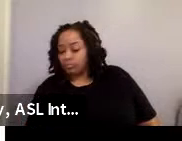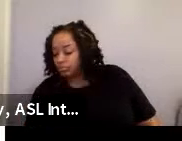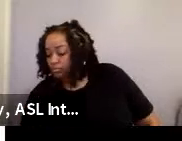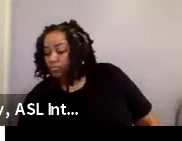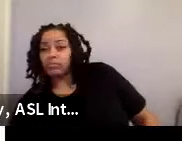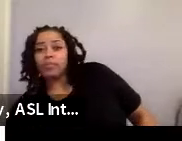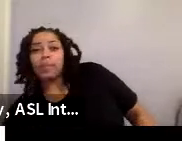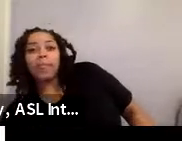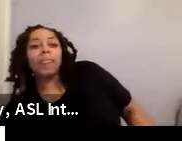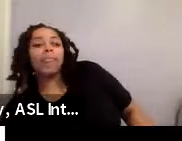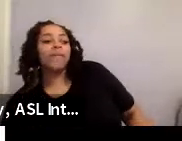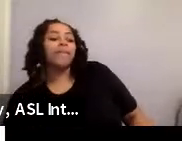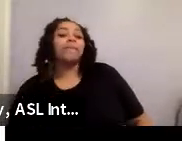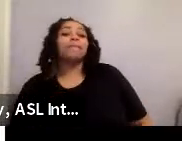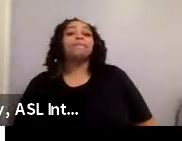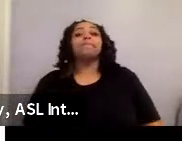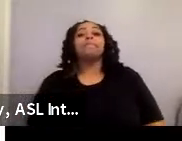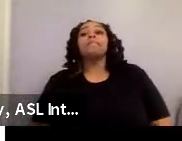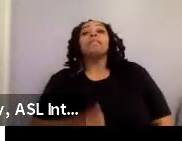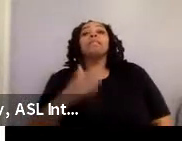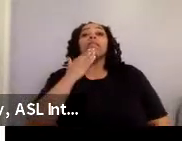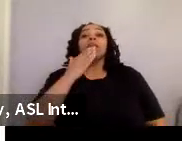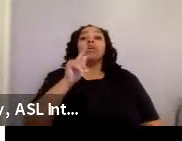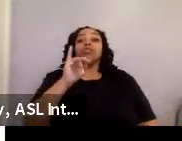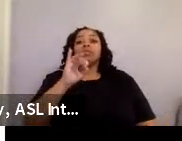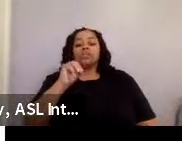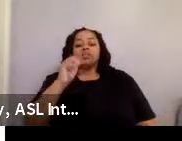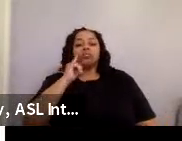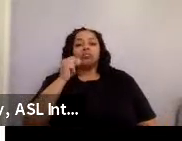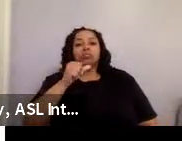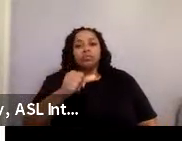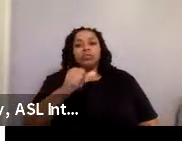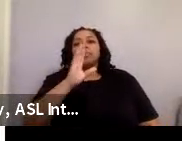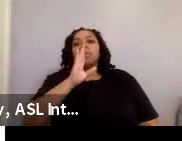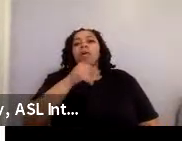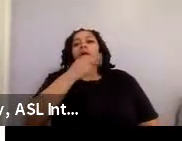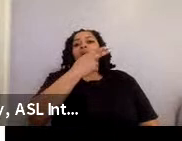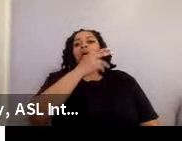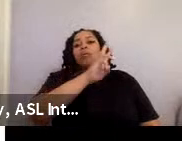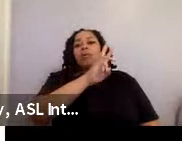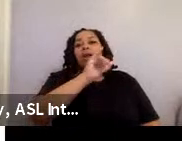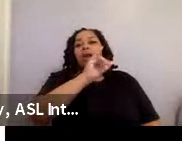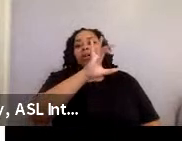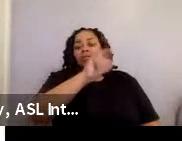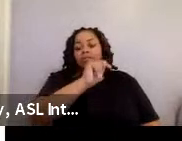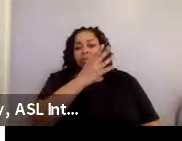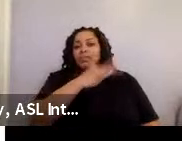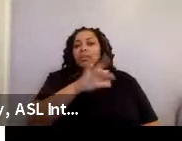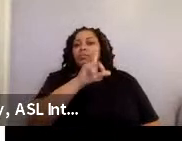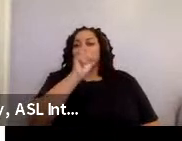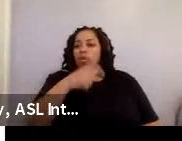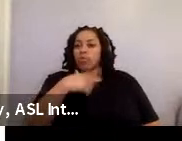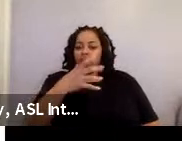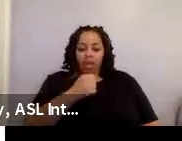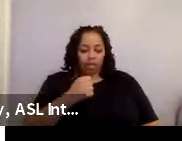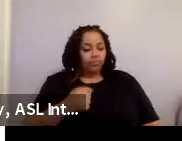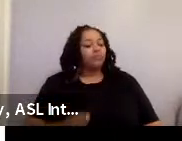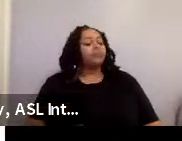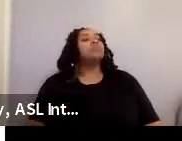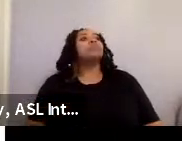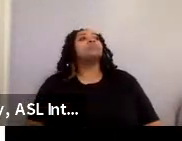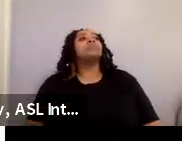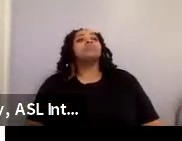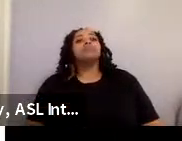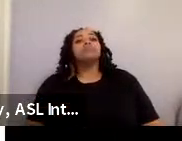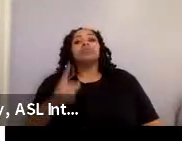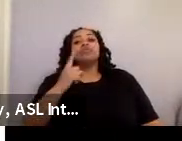Thanks, Tim. We're going to continue to talk about hardware ICT and some of the questions that we've received in our technical